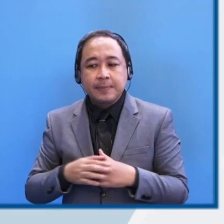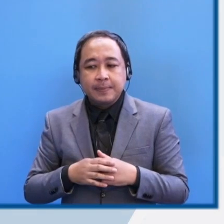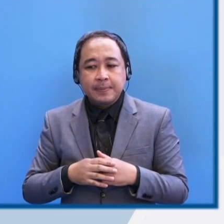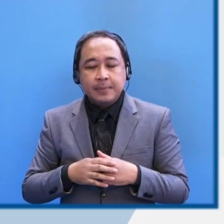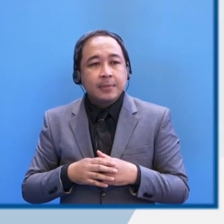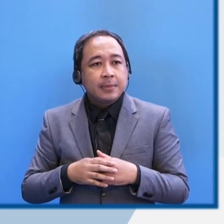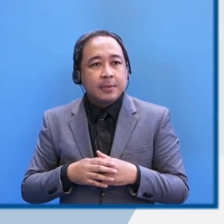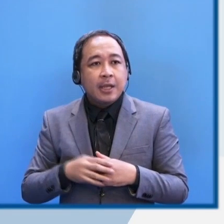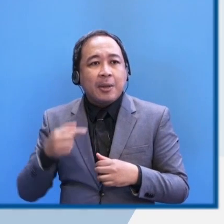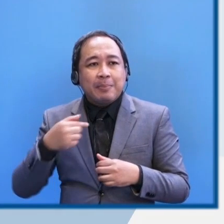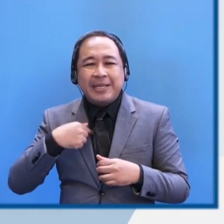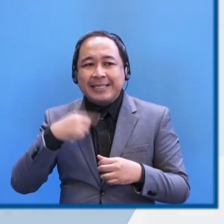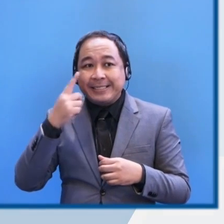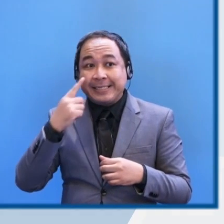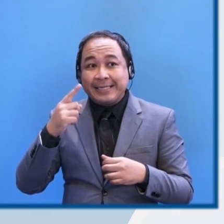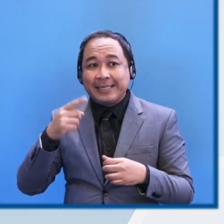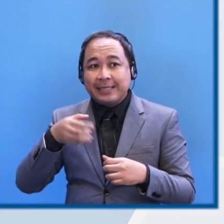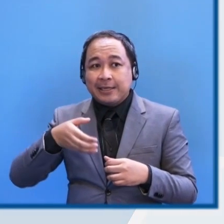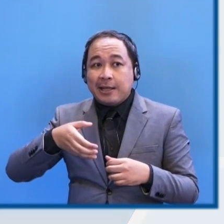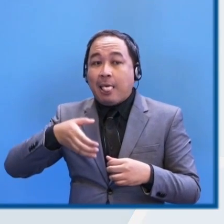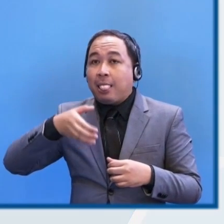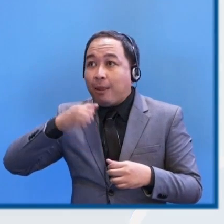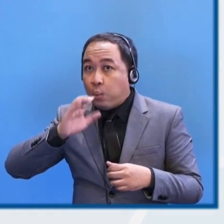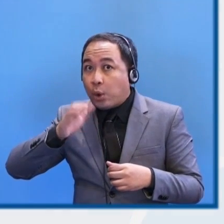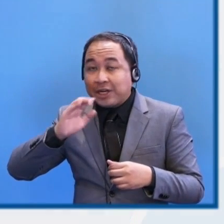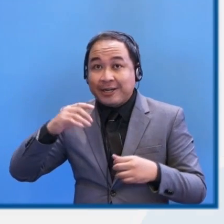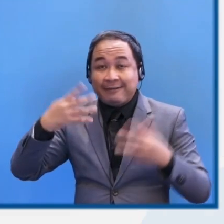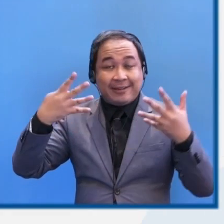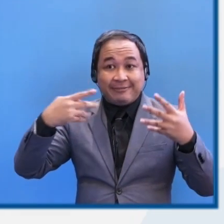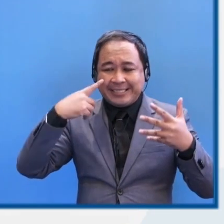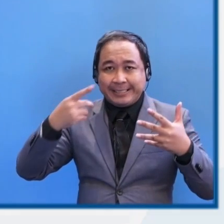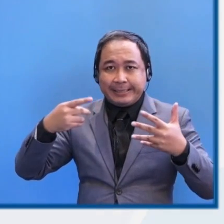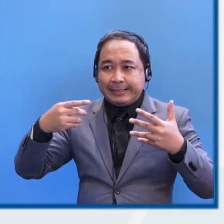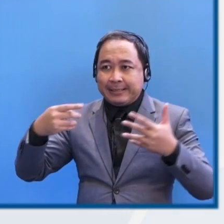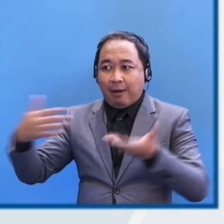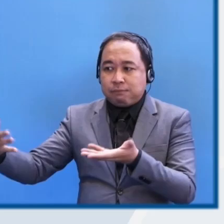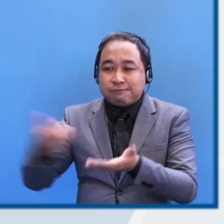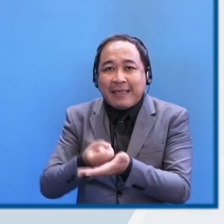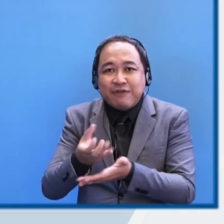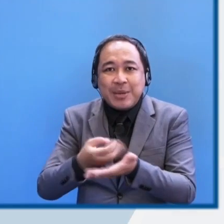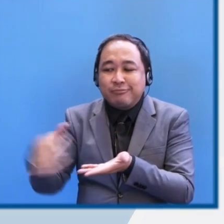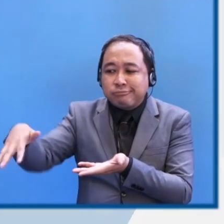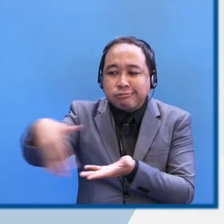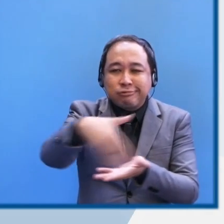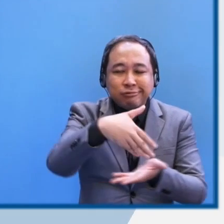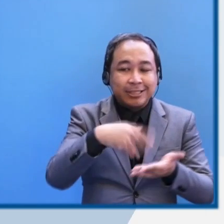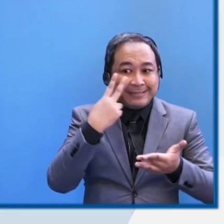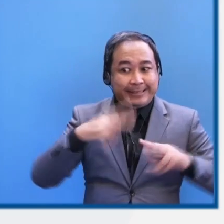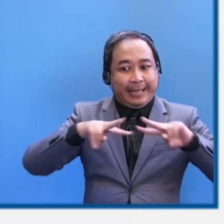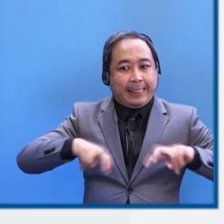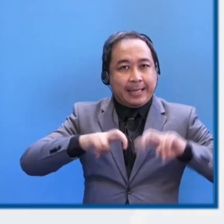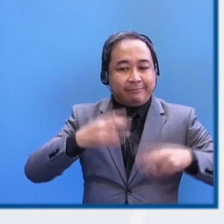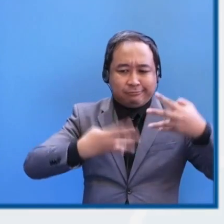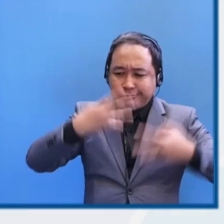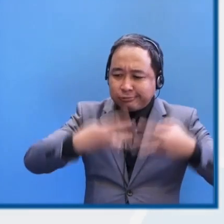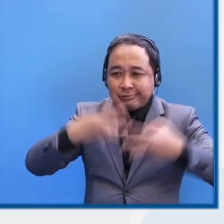and using data analysis and modeling for calculate scenarios of risk to determine the current and future